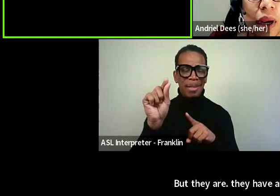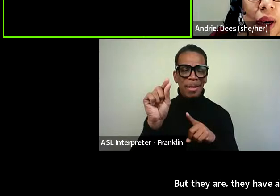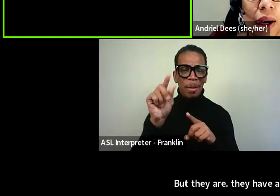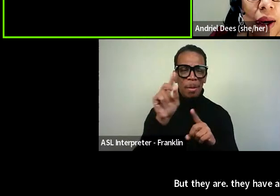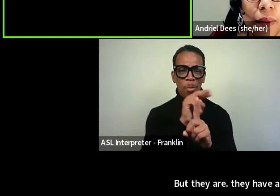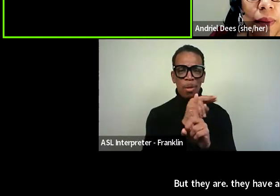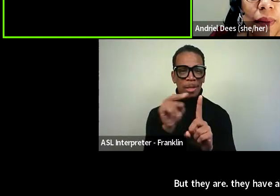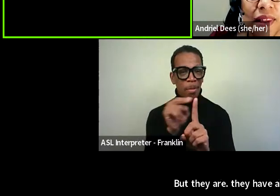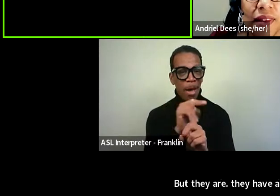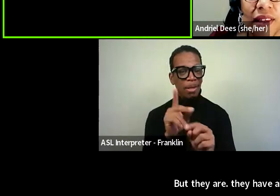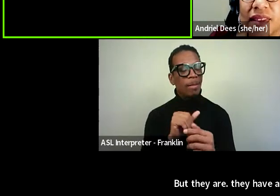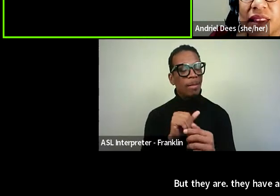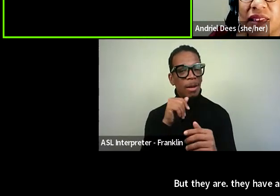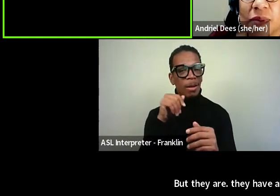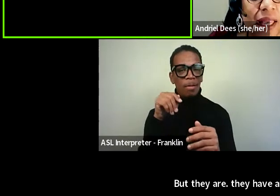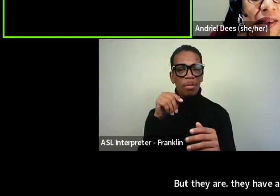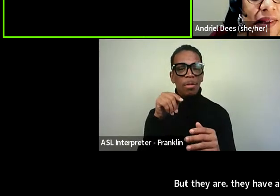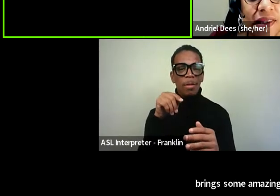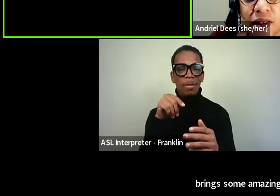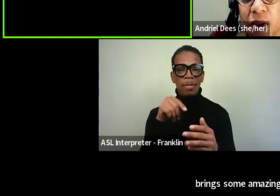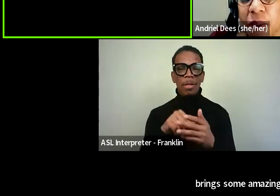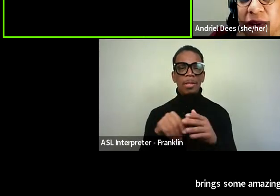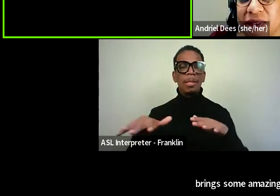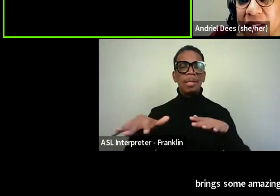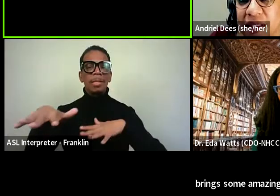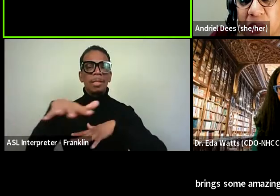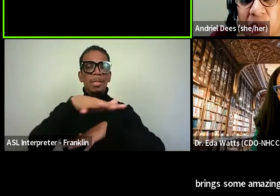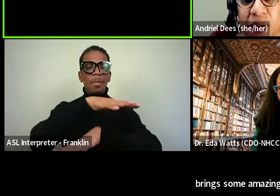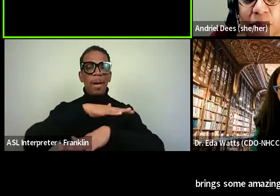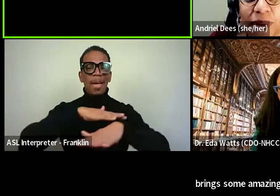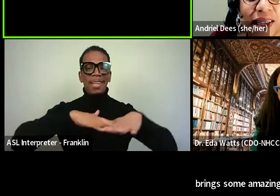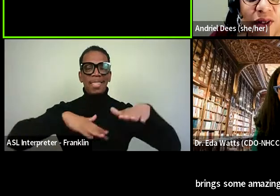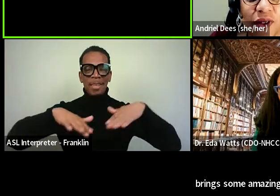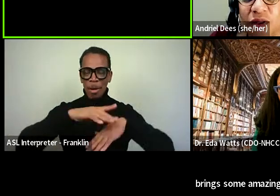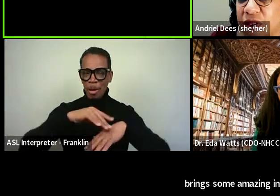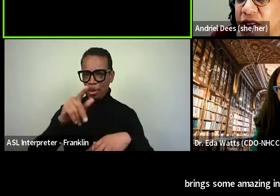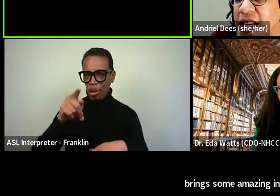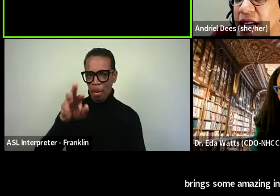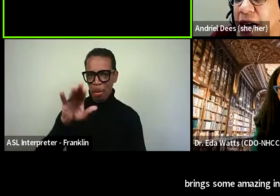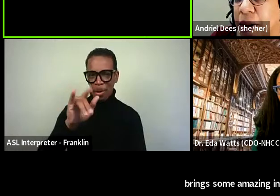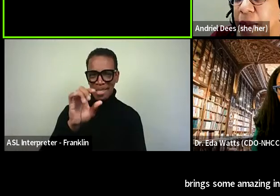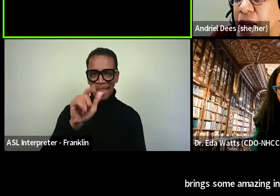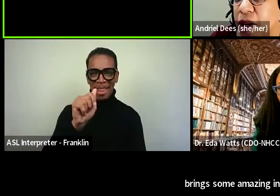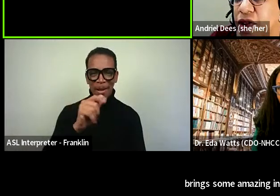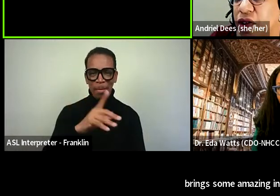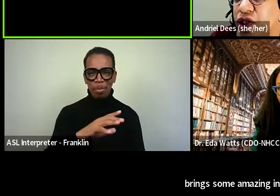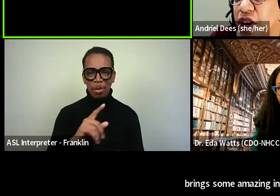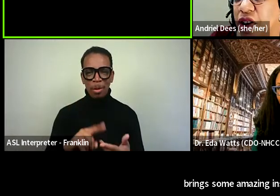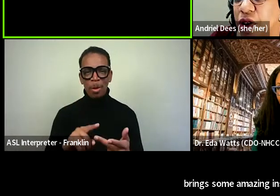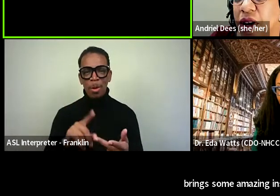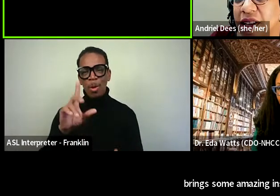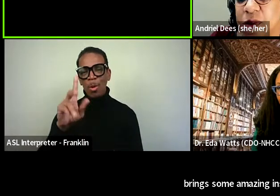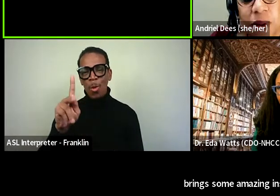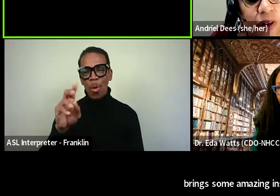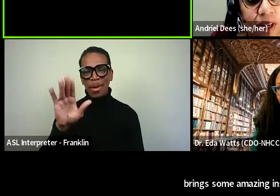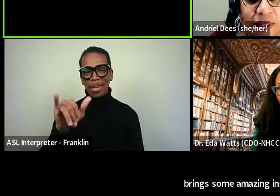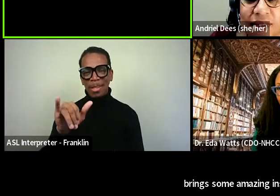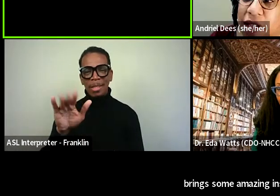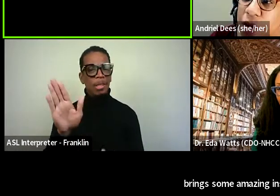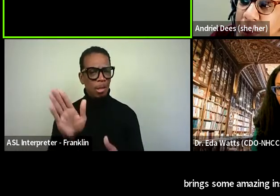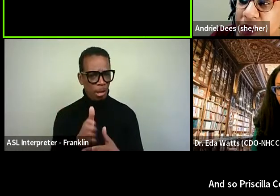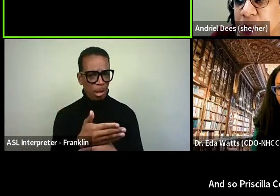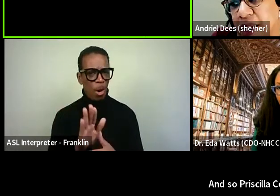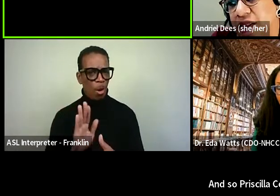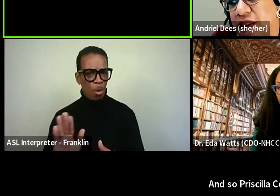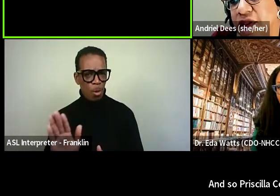into this space. And so Priscilla, Corey, please feel free to share your experience